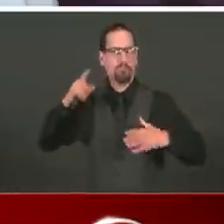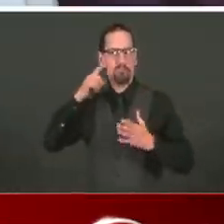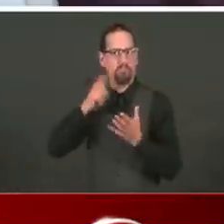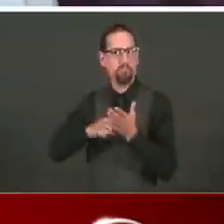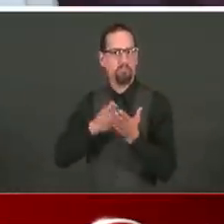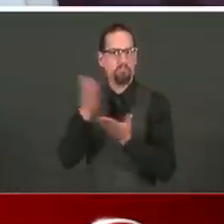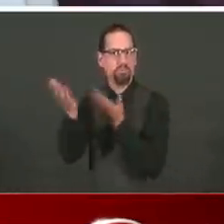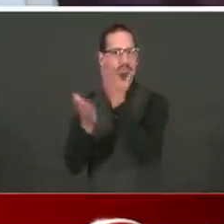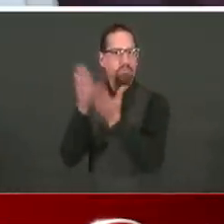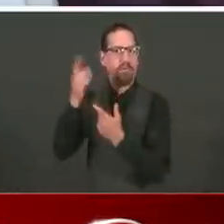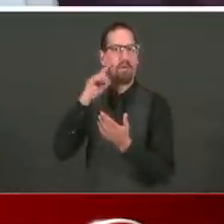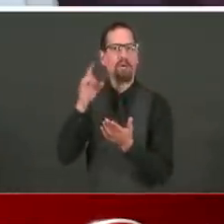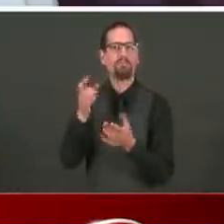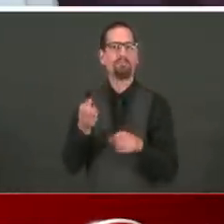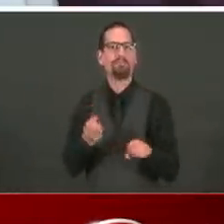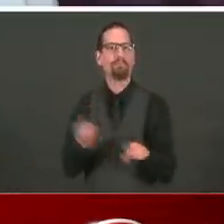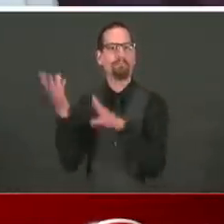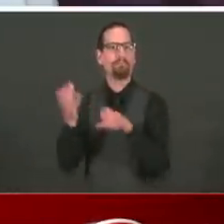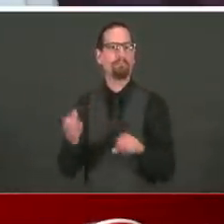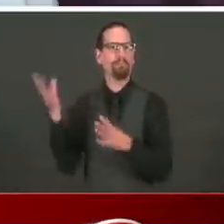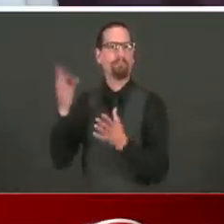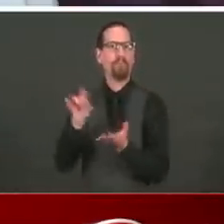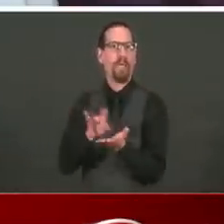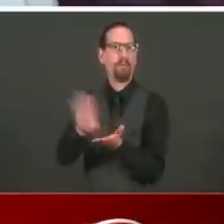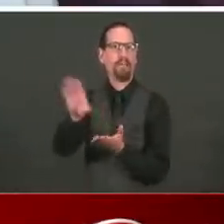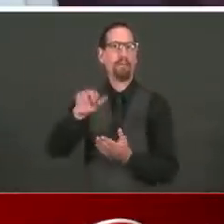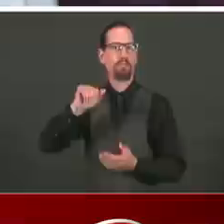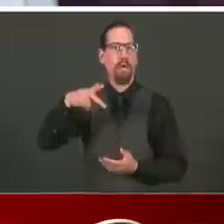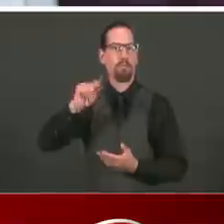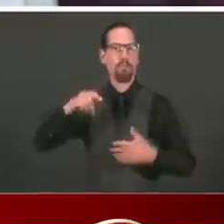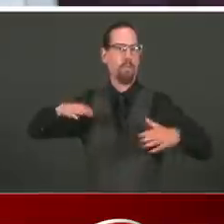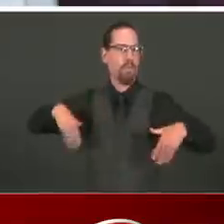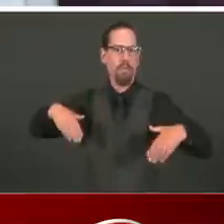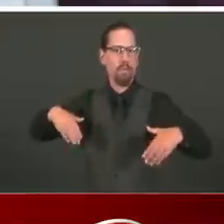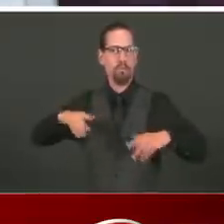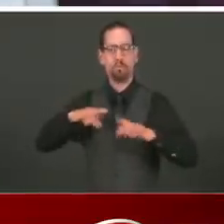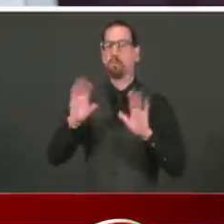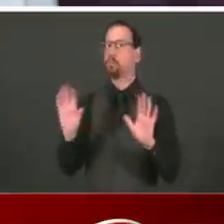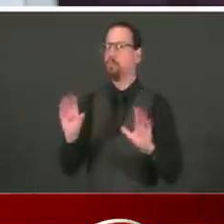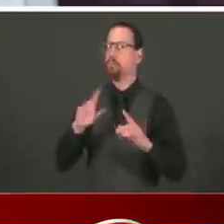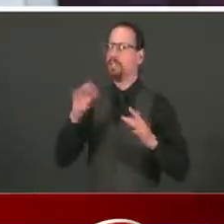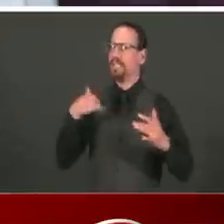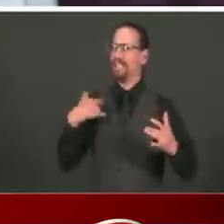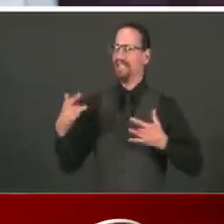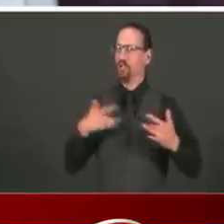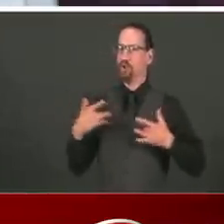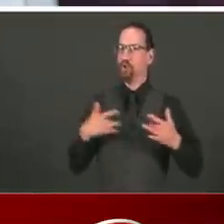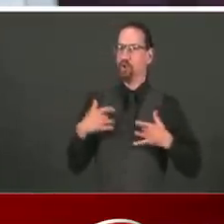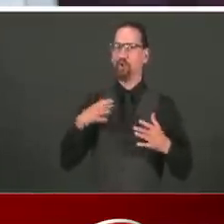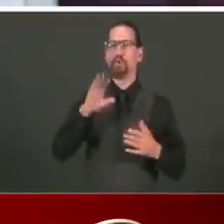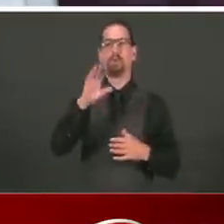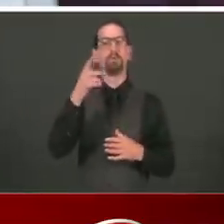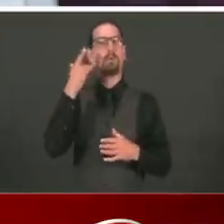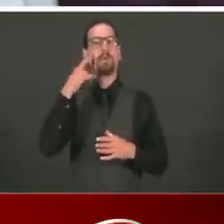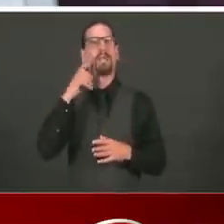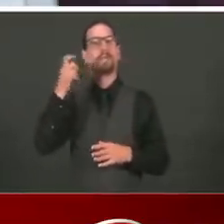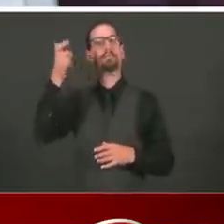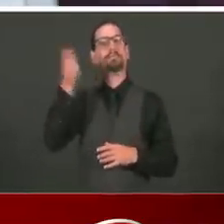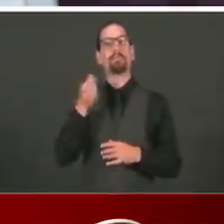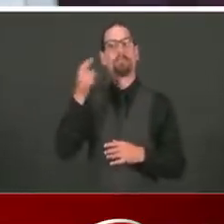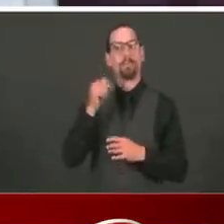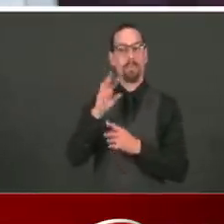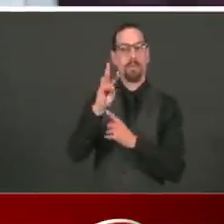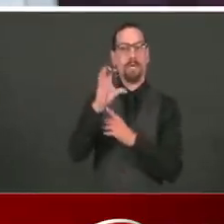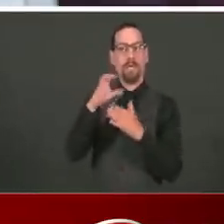in evictions. I am worried, though, that as the $600 benefit from the federal government ends in the